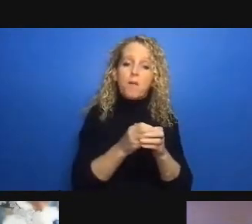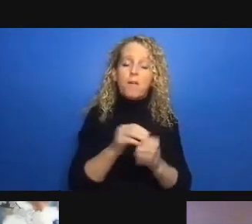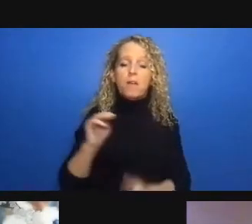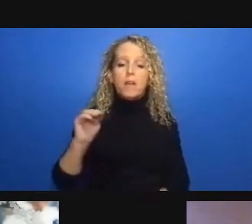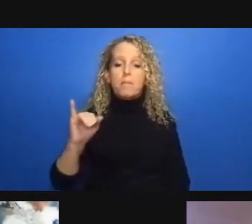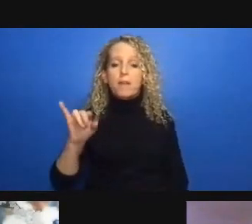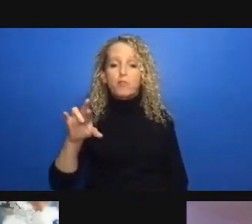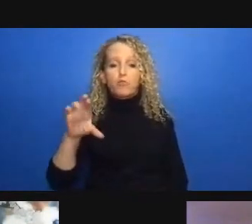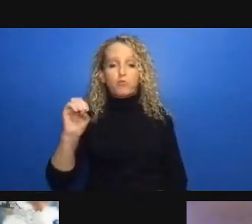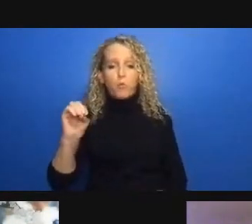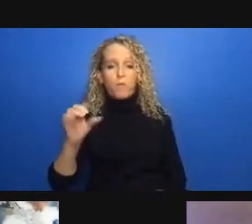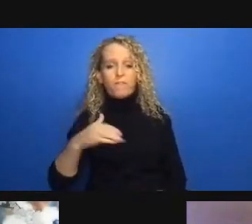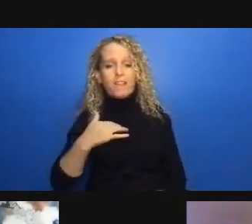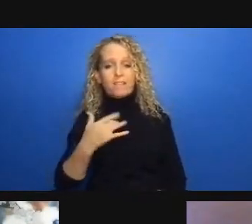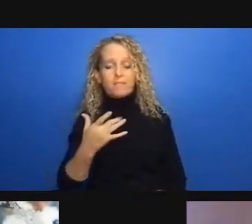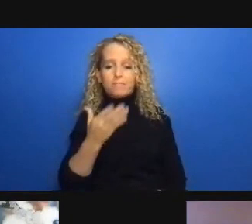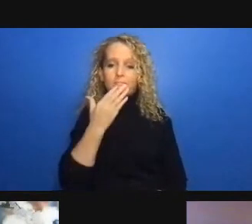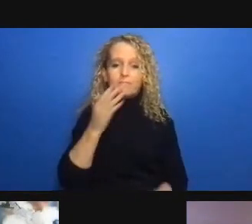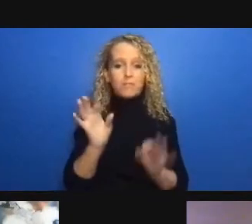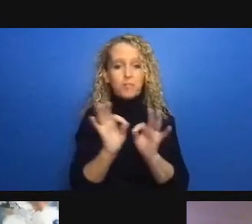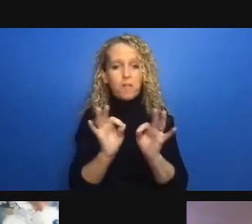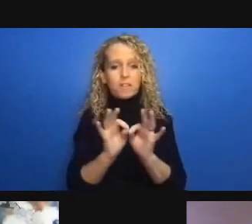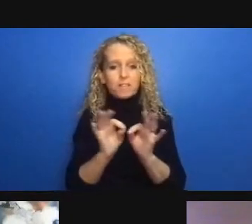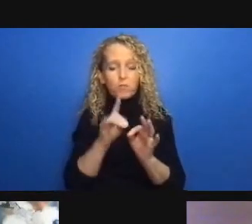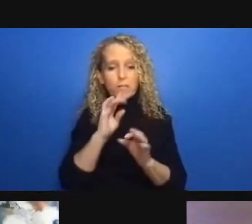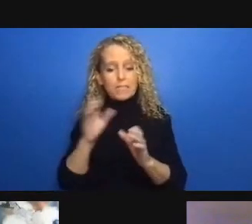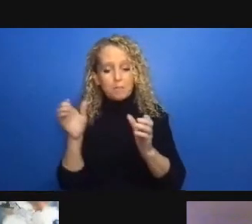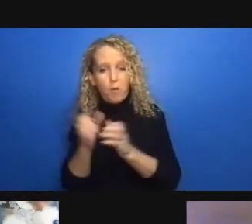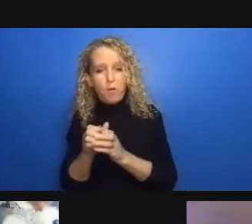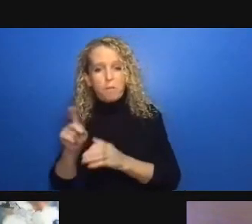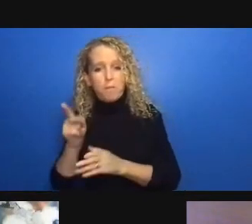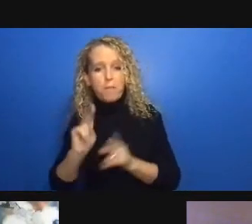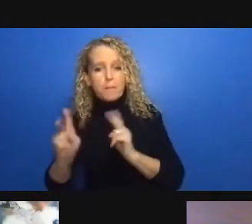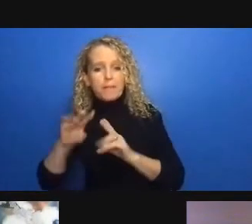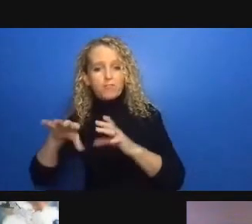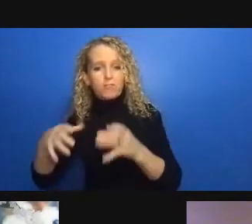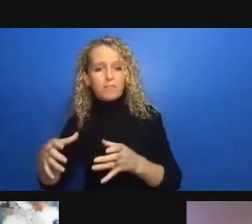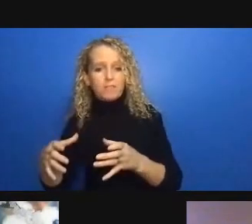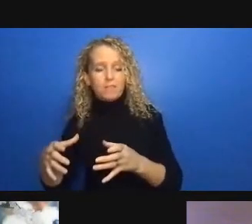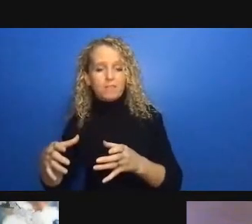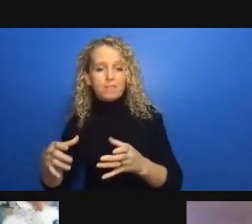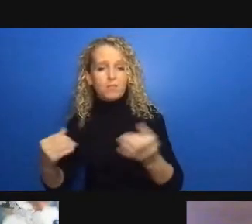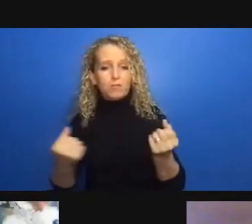competitive when we only have a small population to support them?